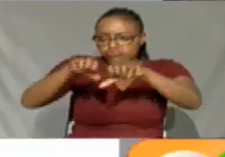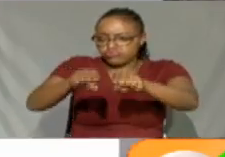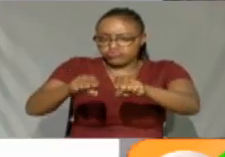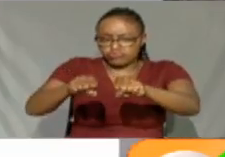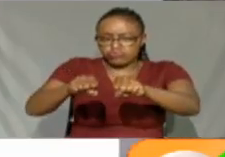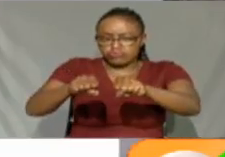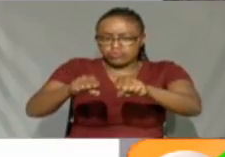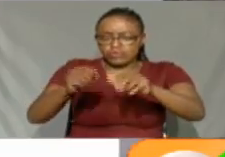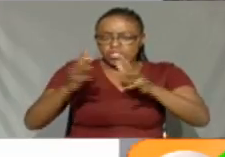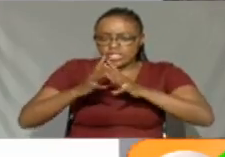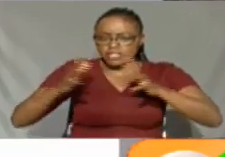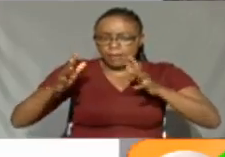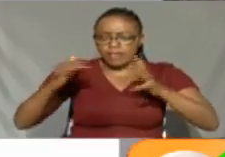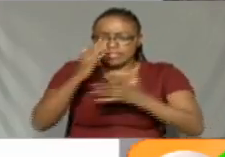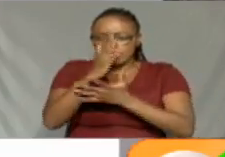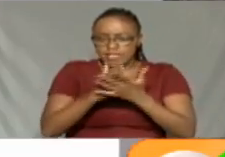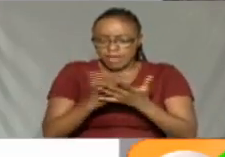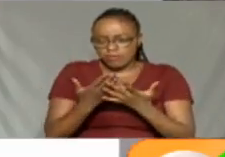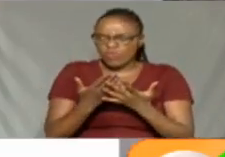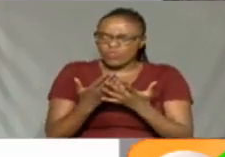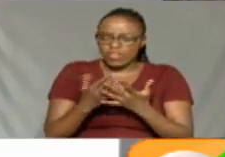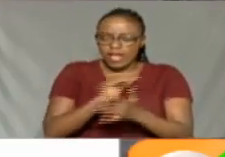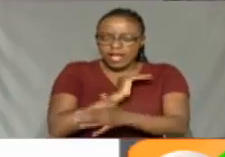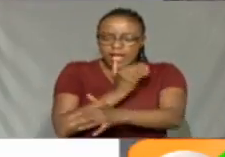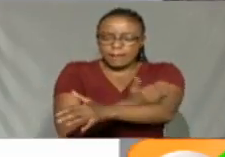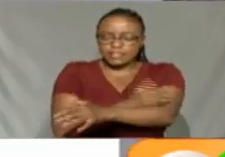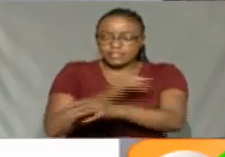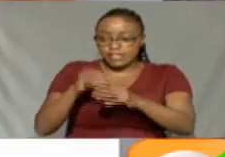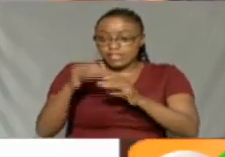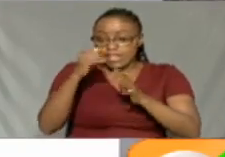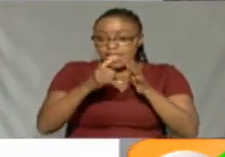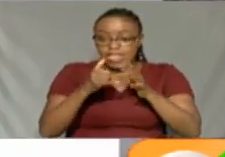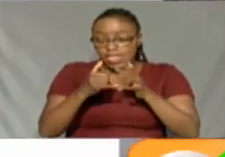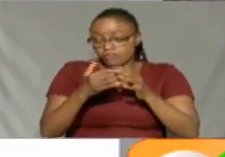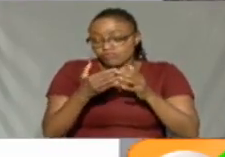expand some of the idling capacity in our industries to be able to cushion even our